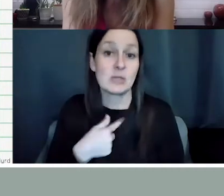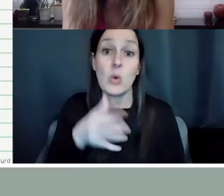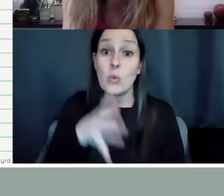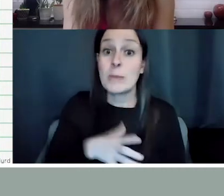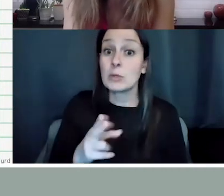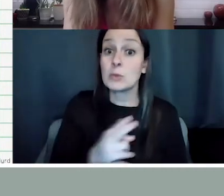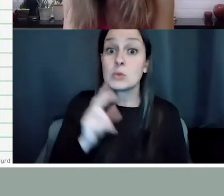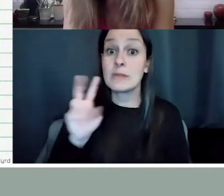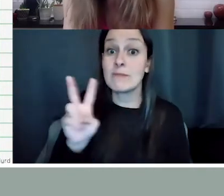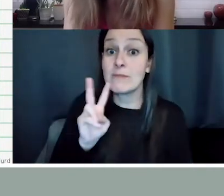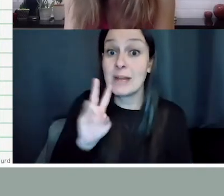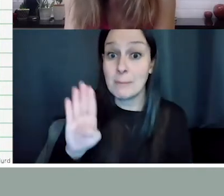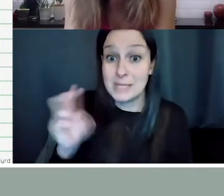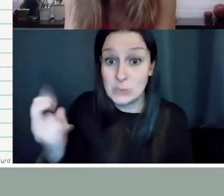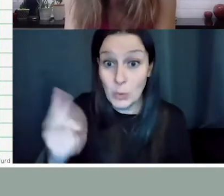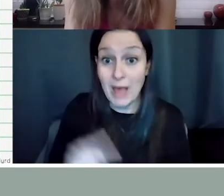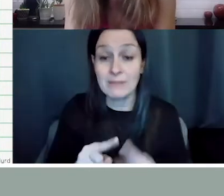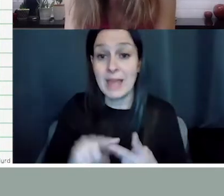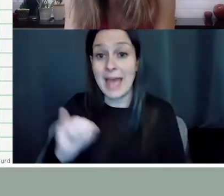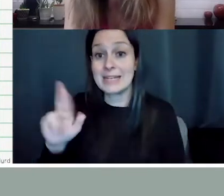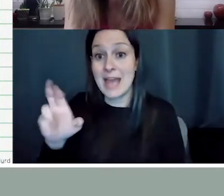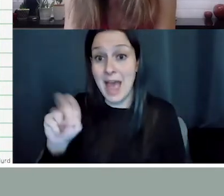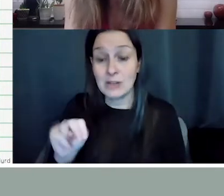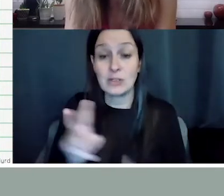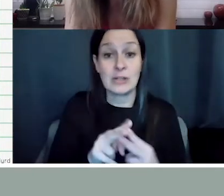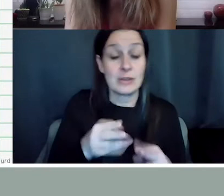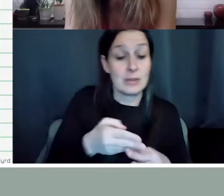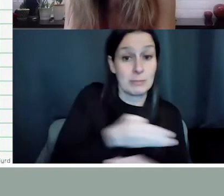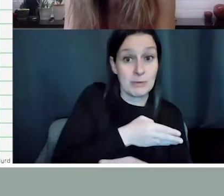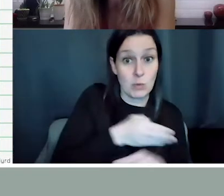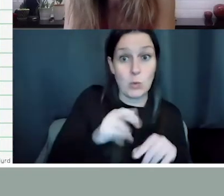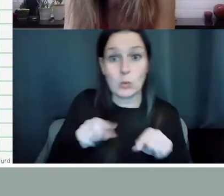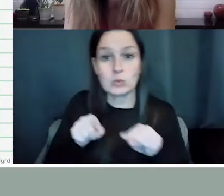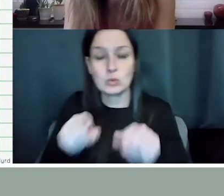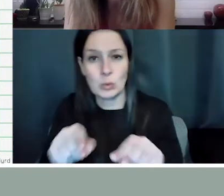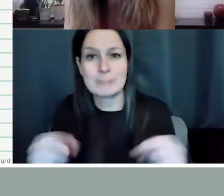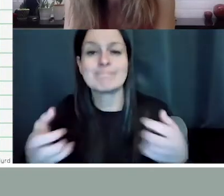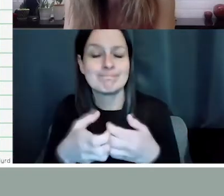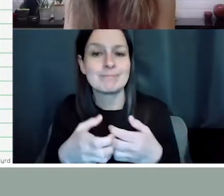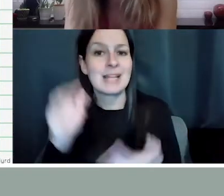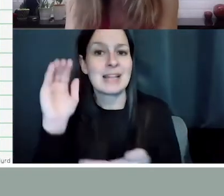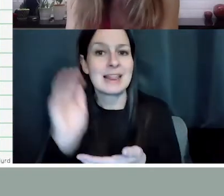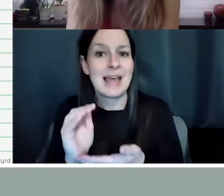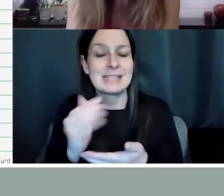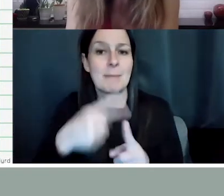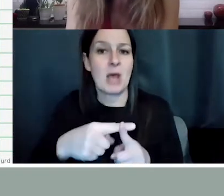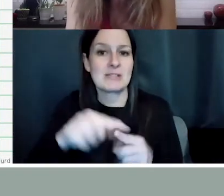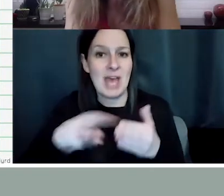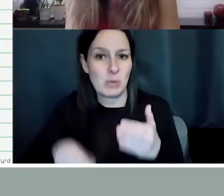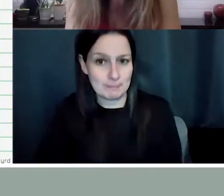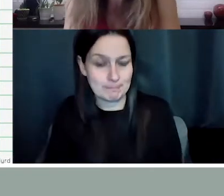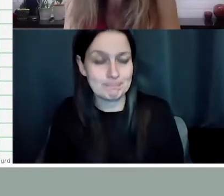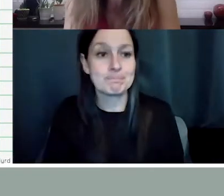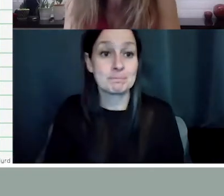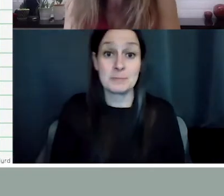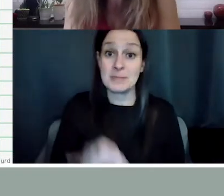vitamin B12 and iron, either before or during, also were correlated with poorer outcomes. Now, again, if you